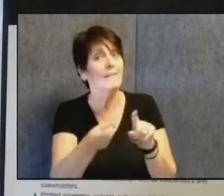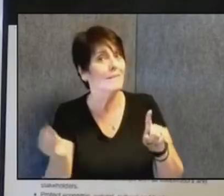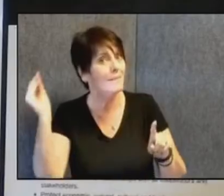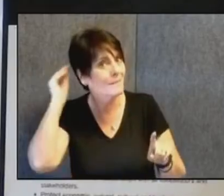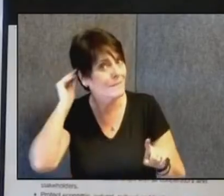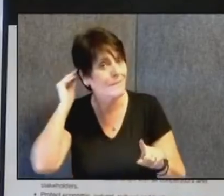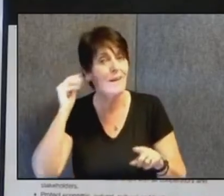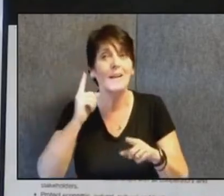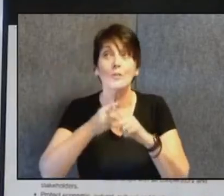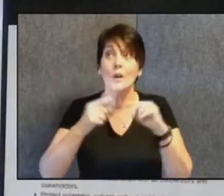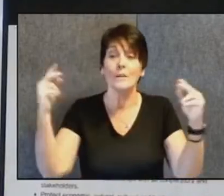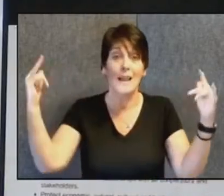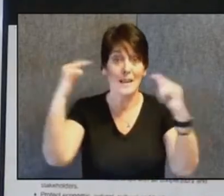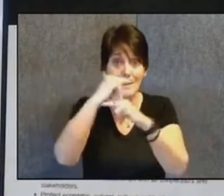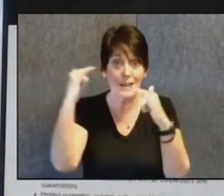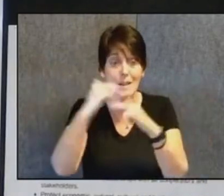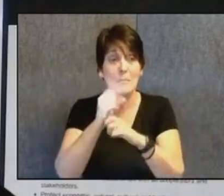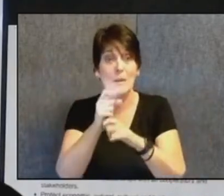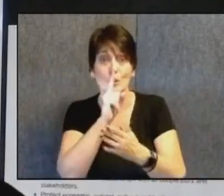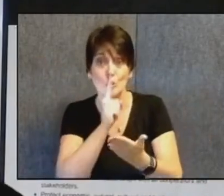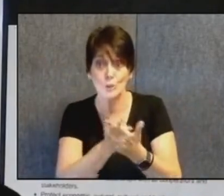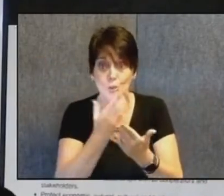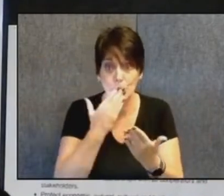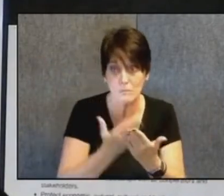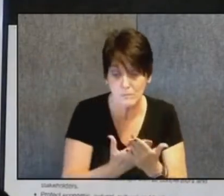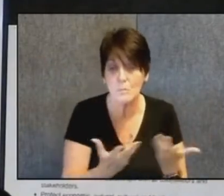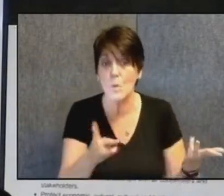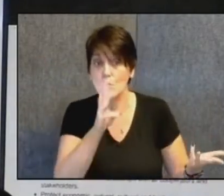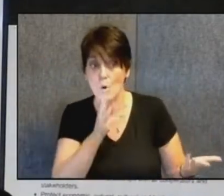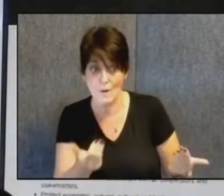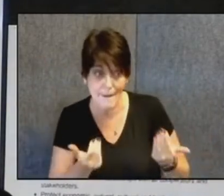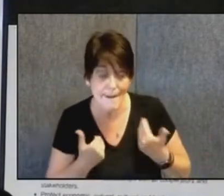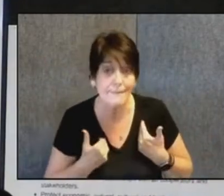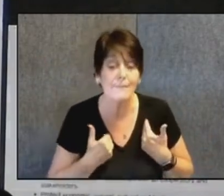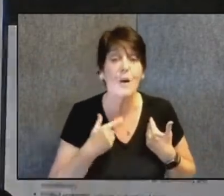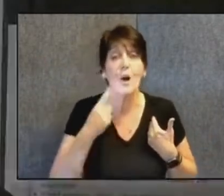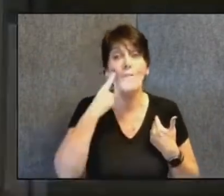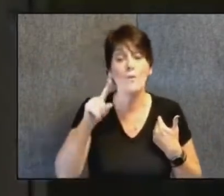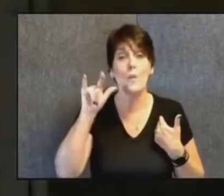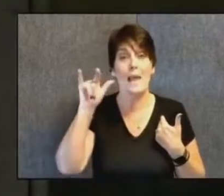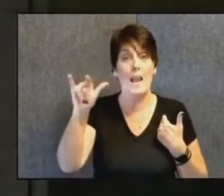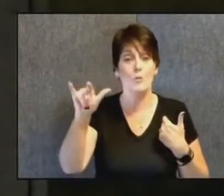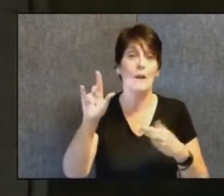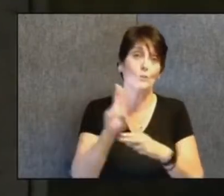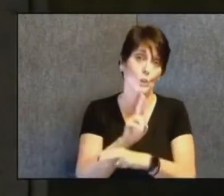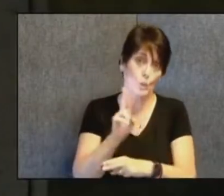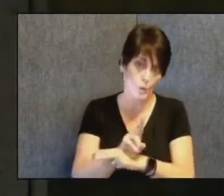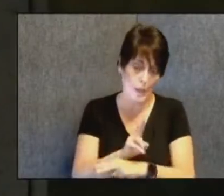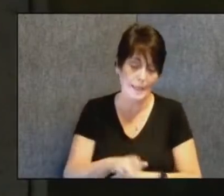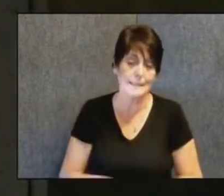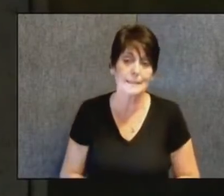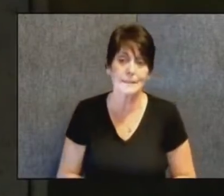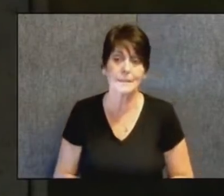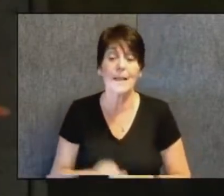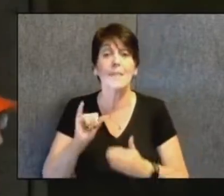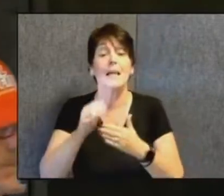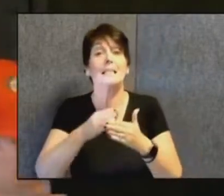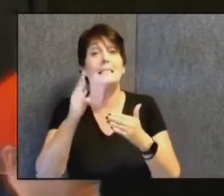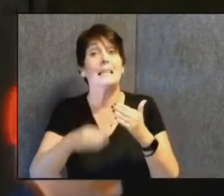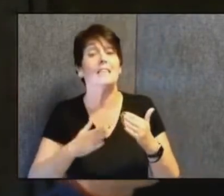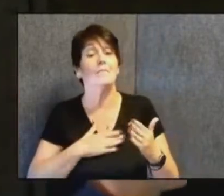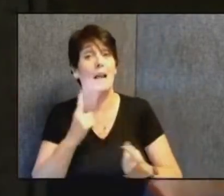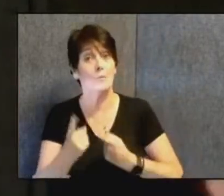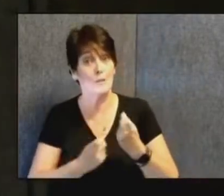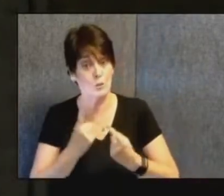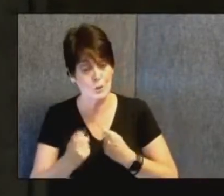aircraft performance, making sure it's the most efficient water source for the aircraft to work out of. And that is the end of my questions.